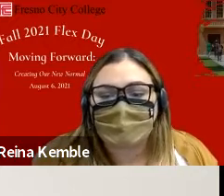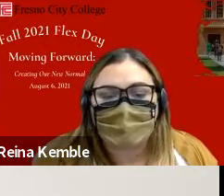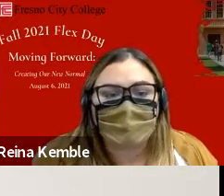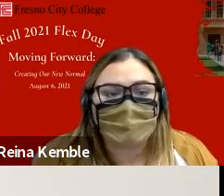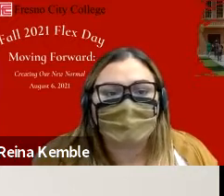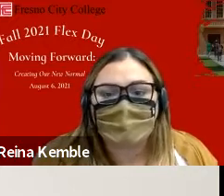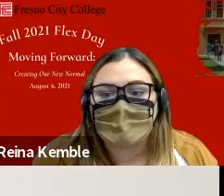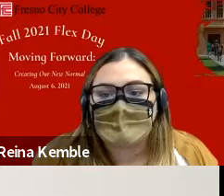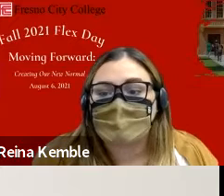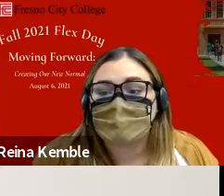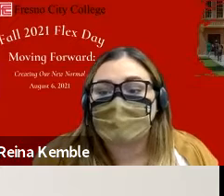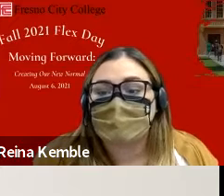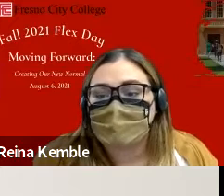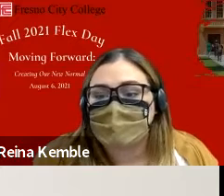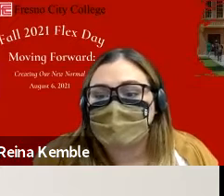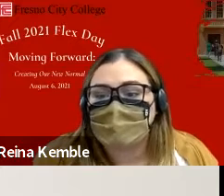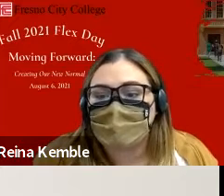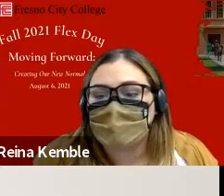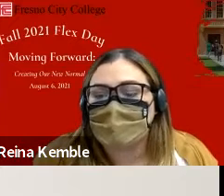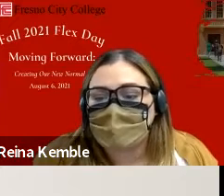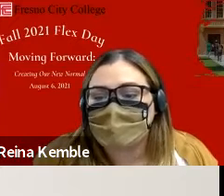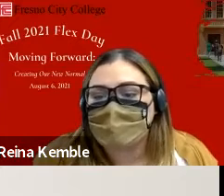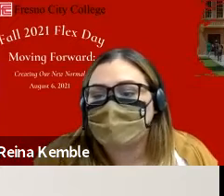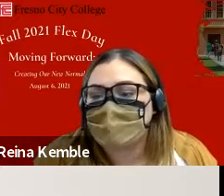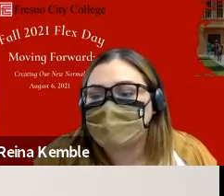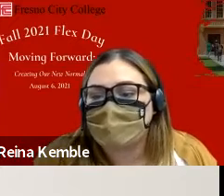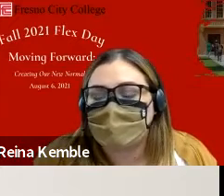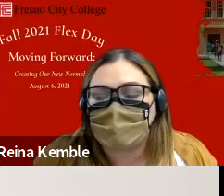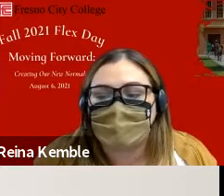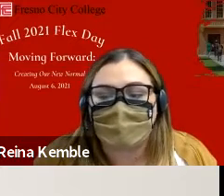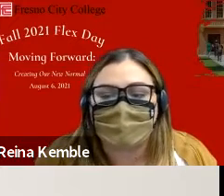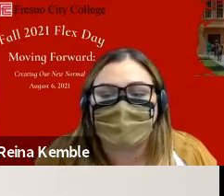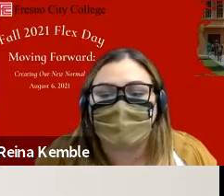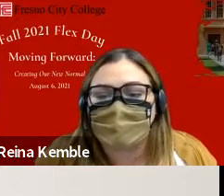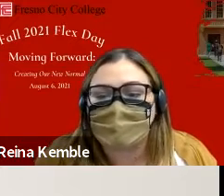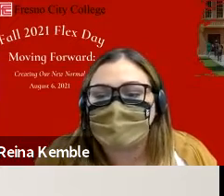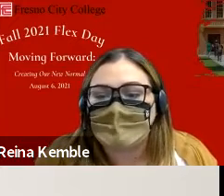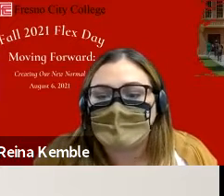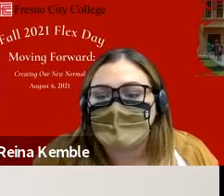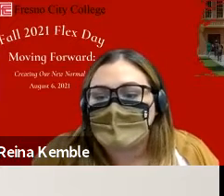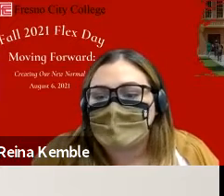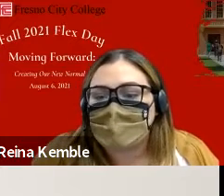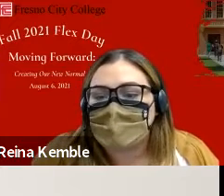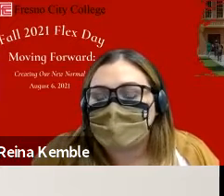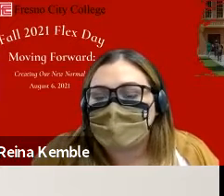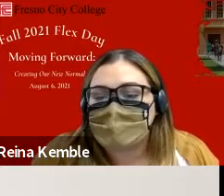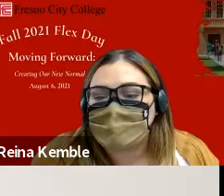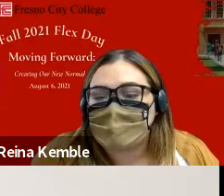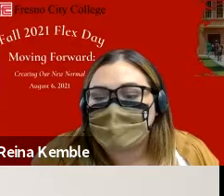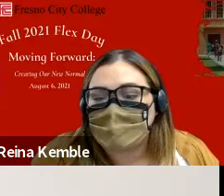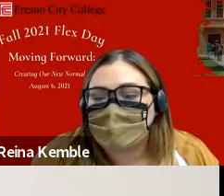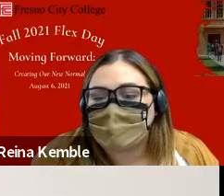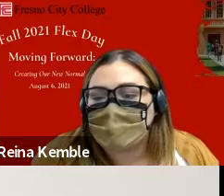effective September 1st if you fall under the faculty, confidential, or management classifications. Medical